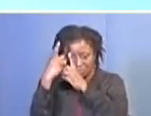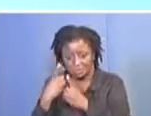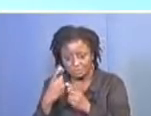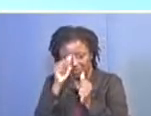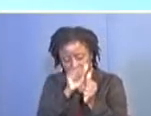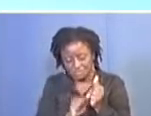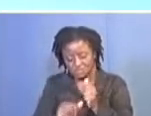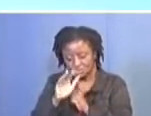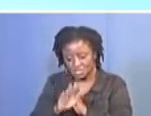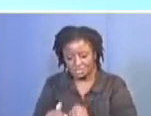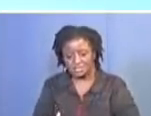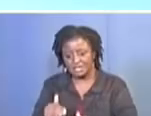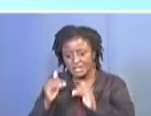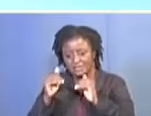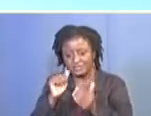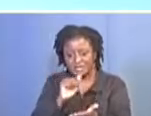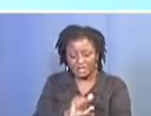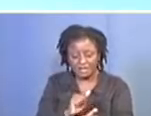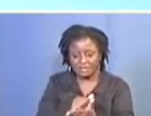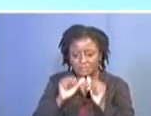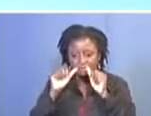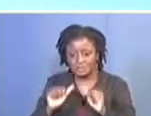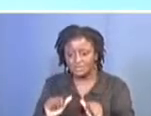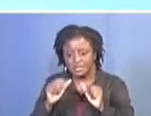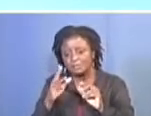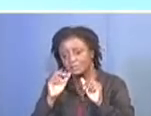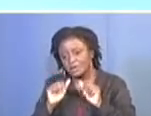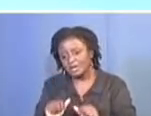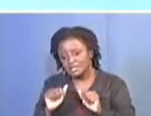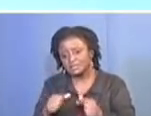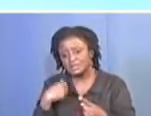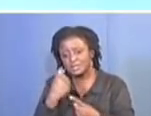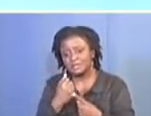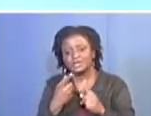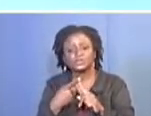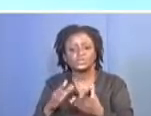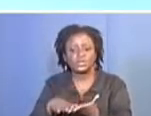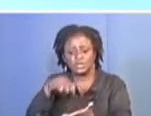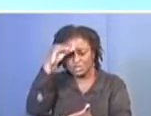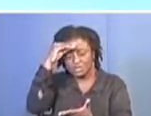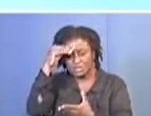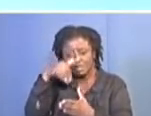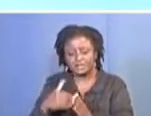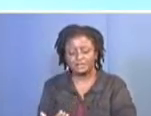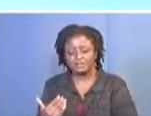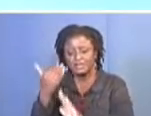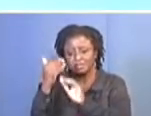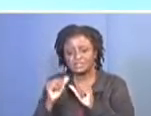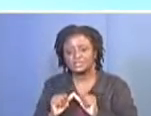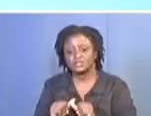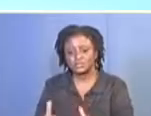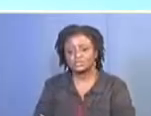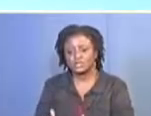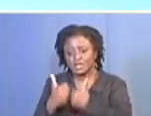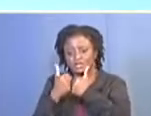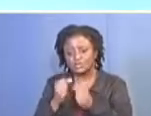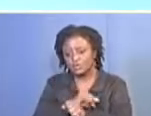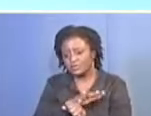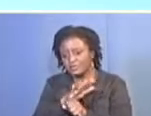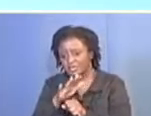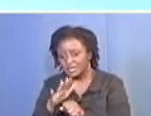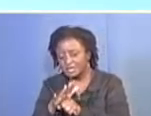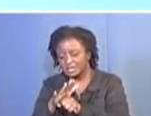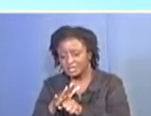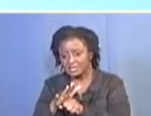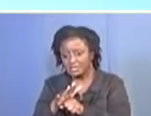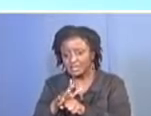of academic aptitude and the possible impact to their learning in the face of the continued challenges COVID-19 has had on